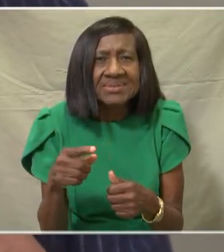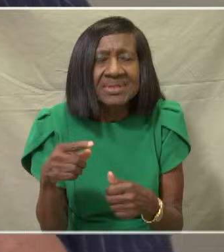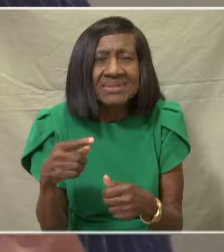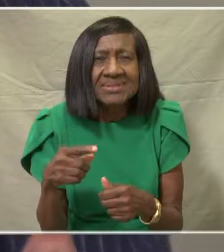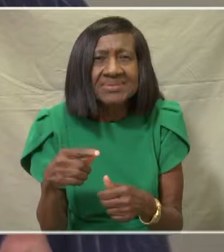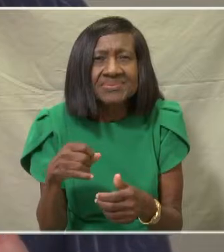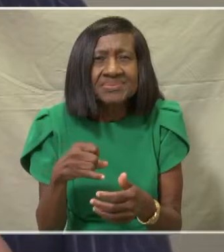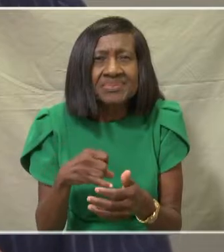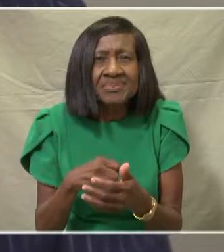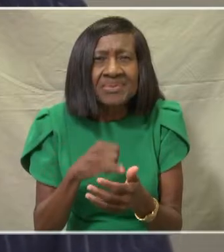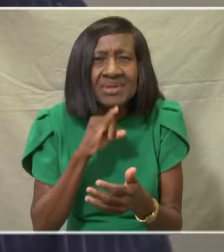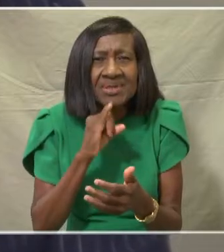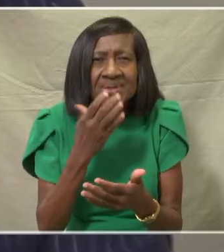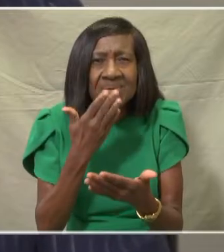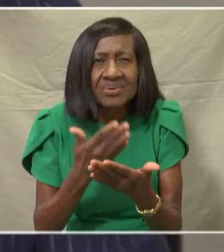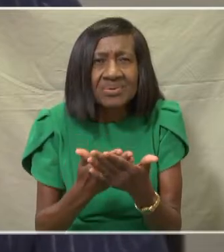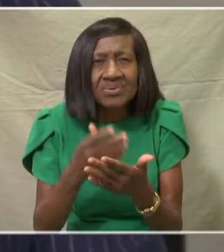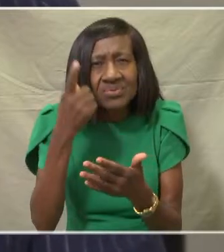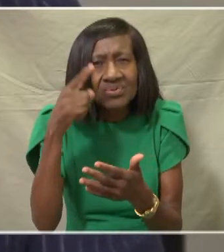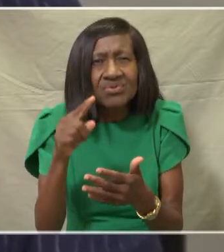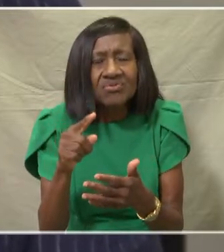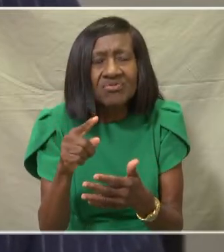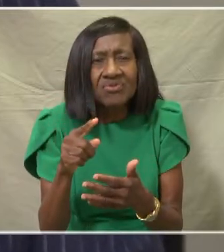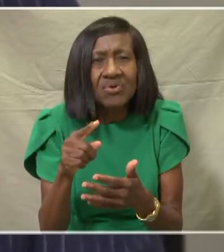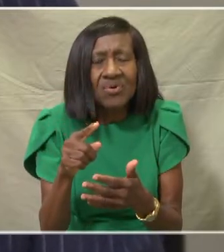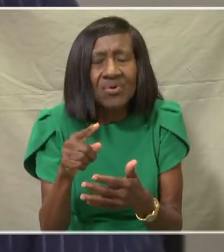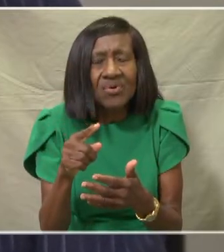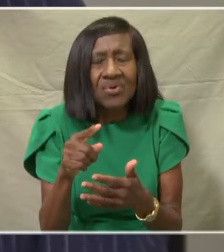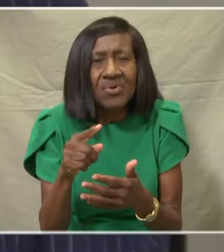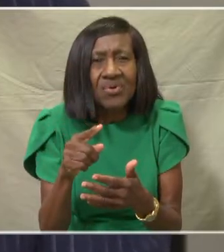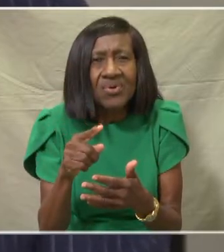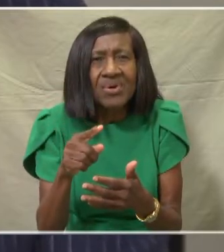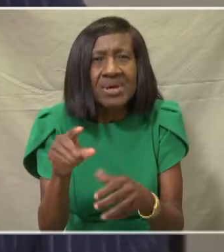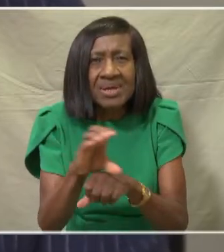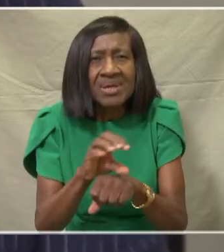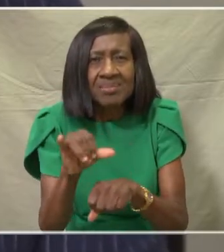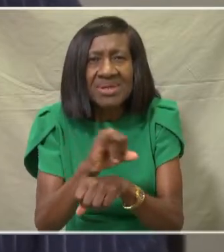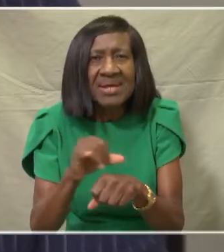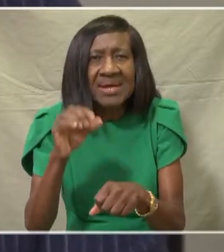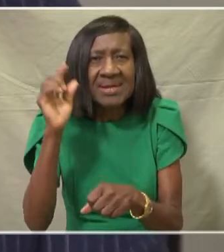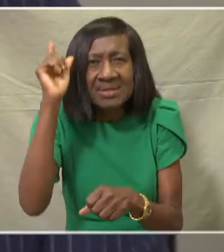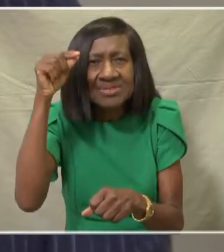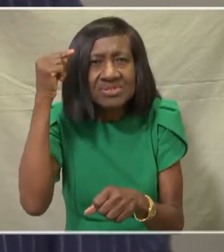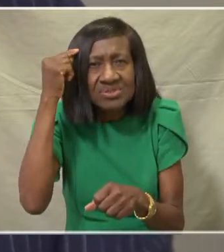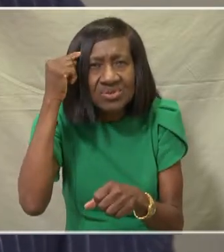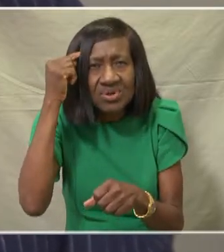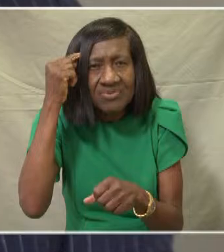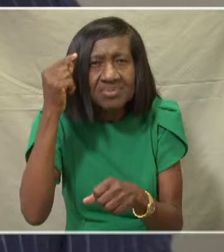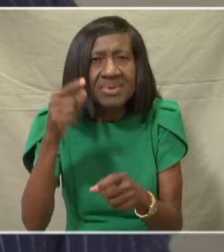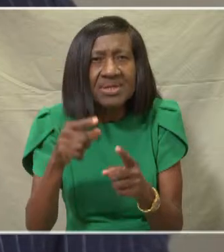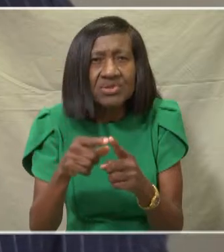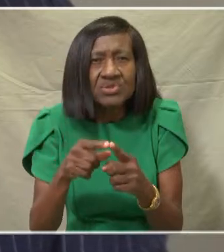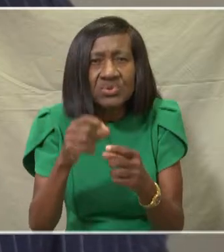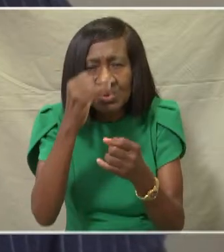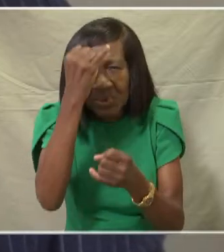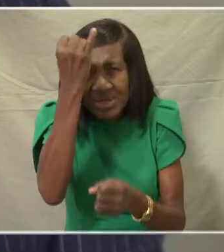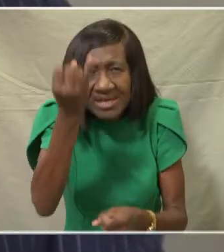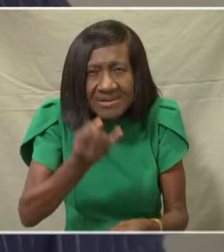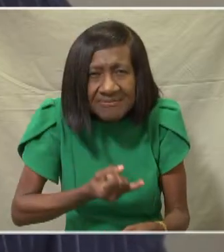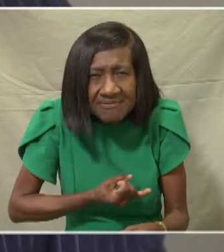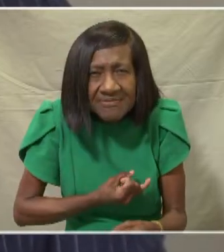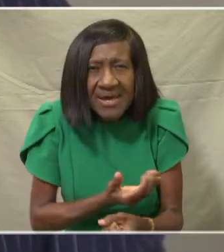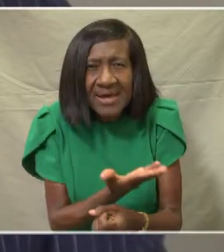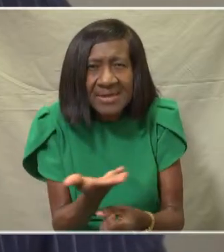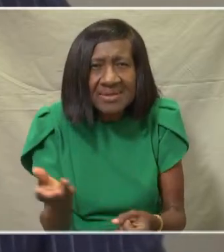gratifying instance that we are actually invited and stakeholders are interested in meeting us. It's